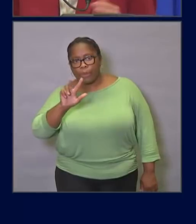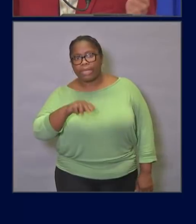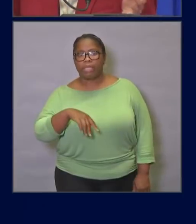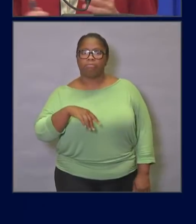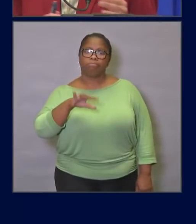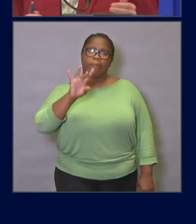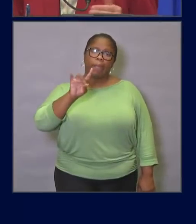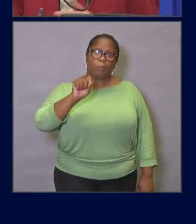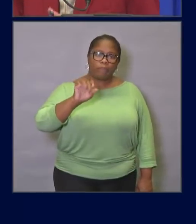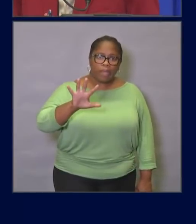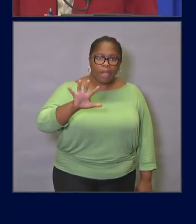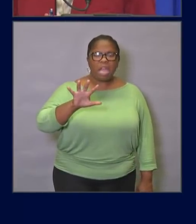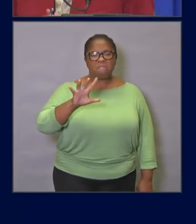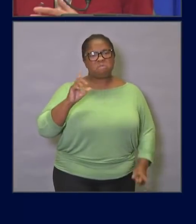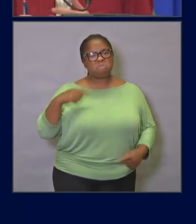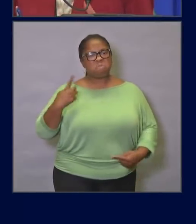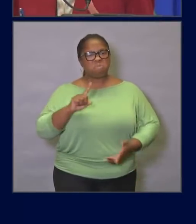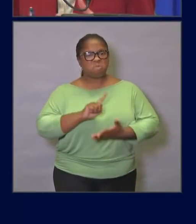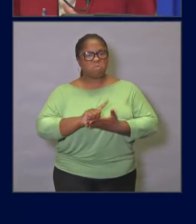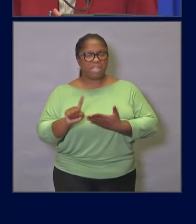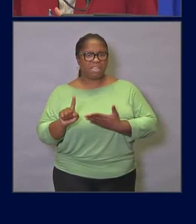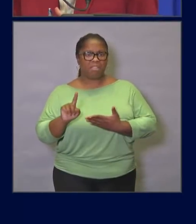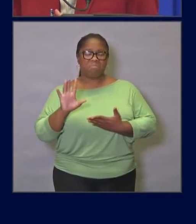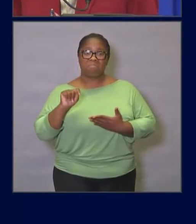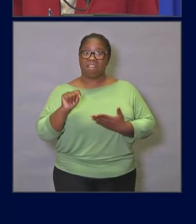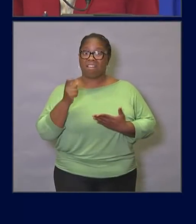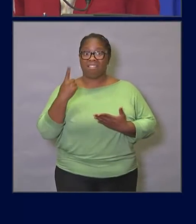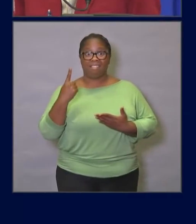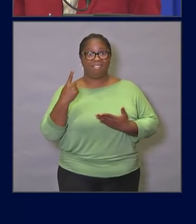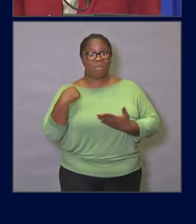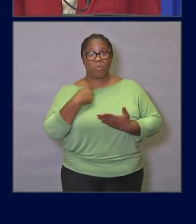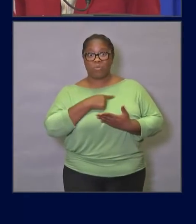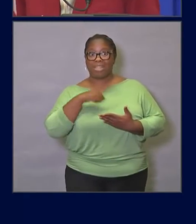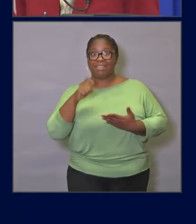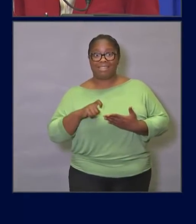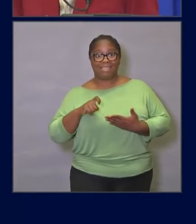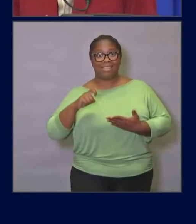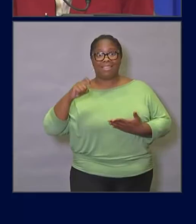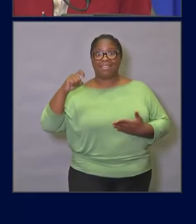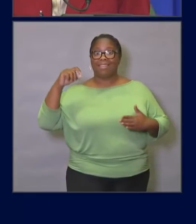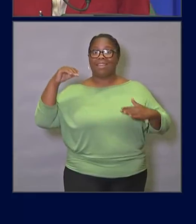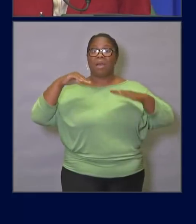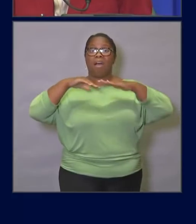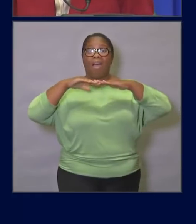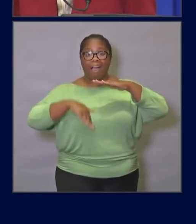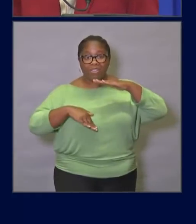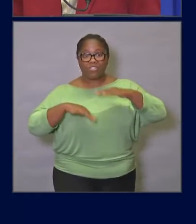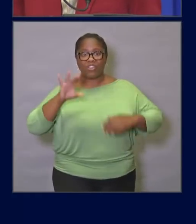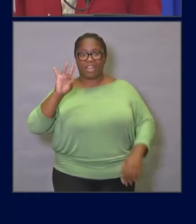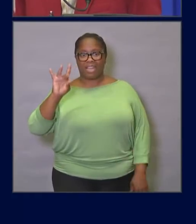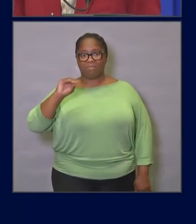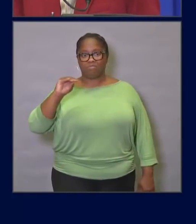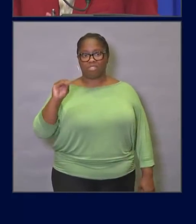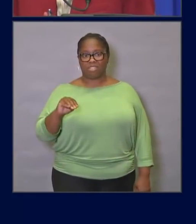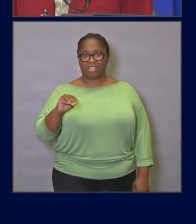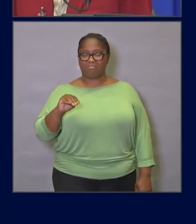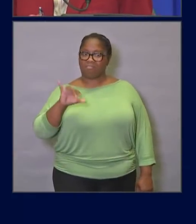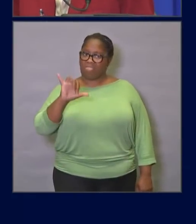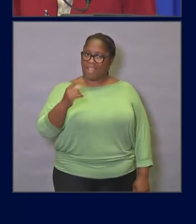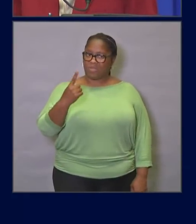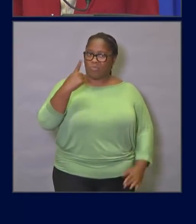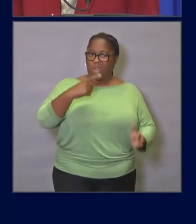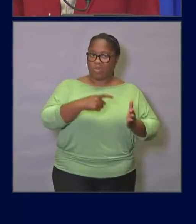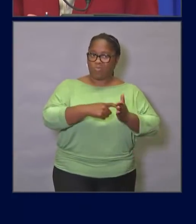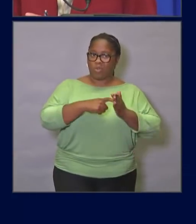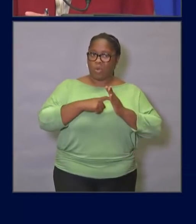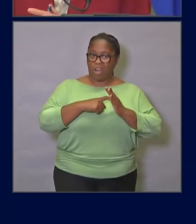8.5% for the last week or so. But we do need to get to a positivity rate that's below 8%. It's one of the requirements to